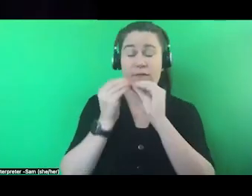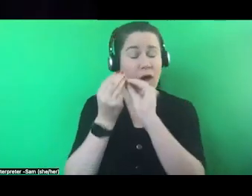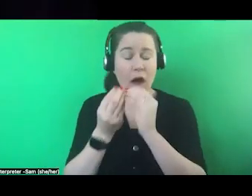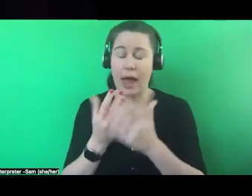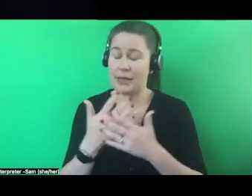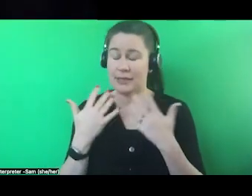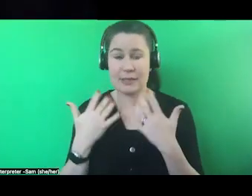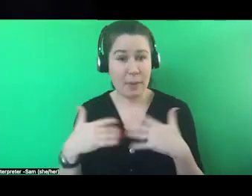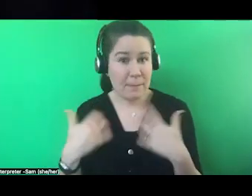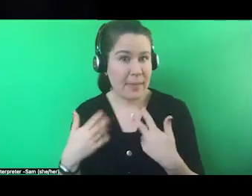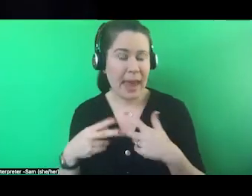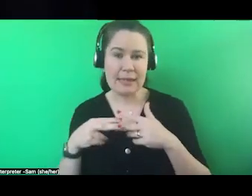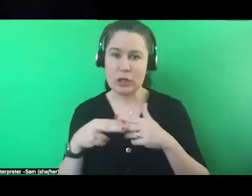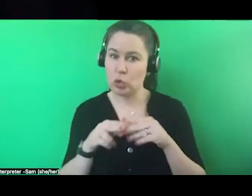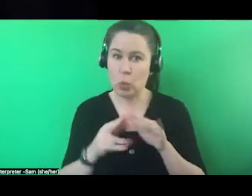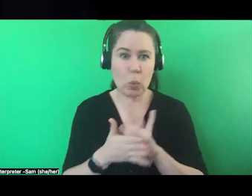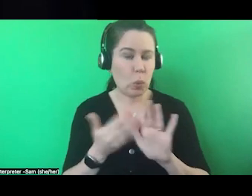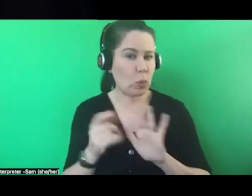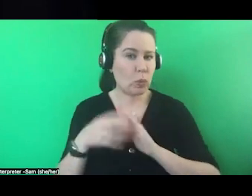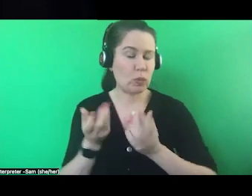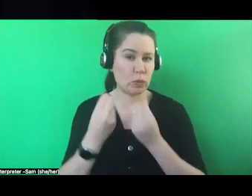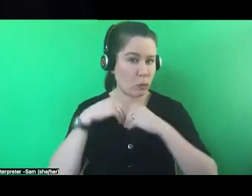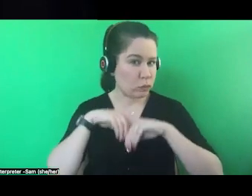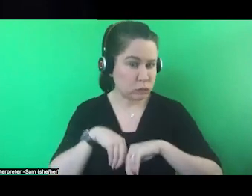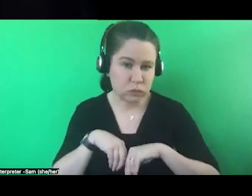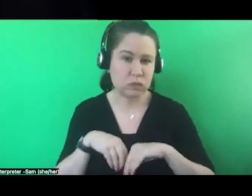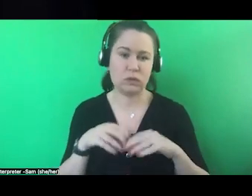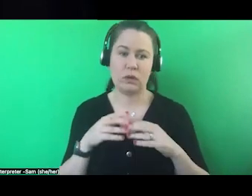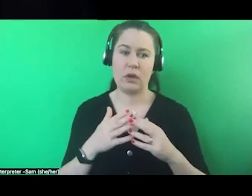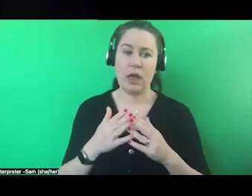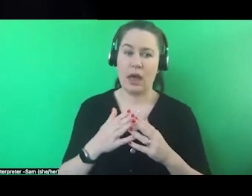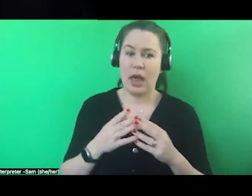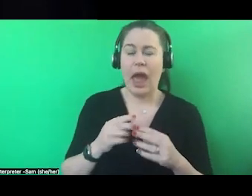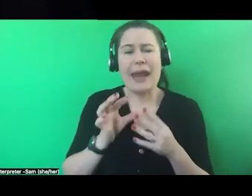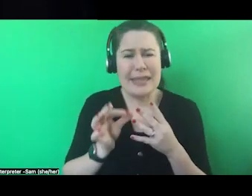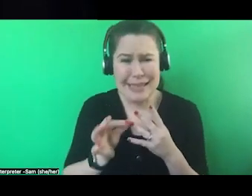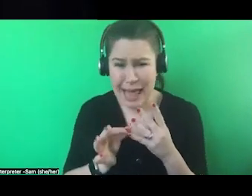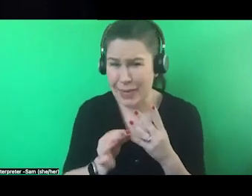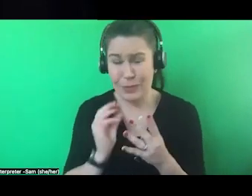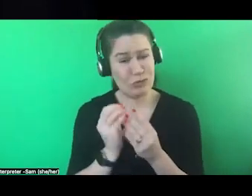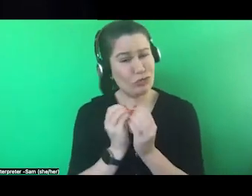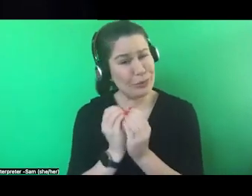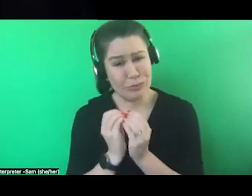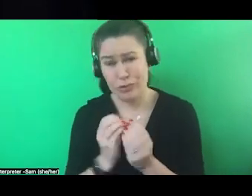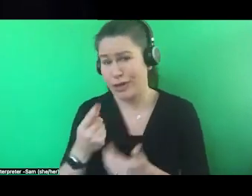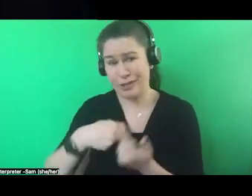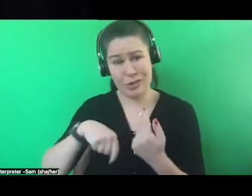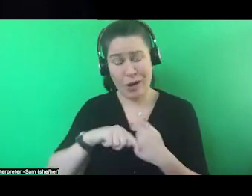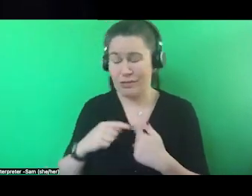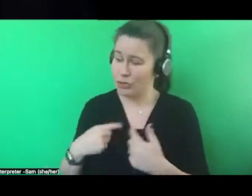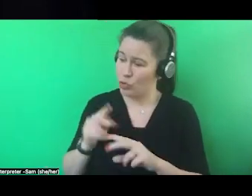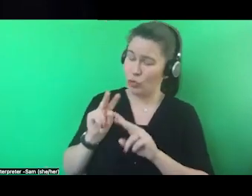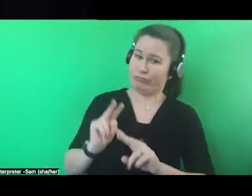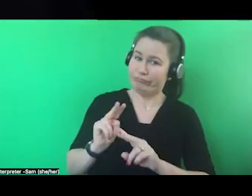they have given us a number of access driver elements that was precious to us in order to understand how to